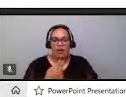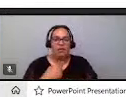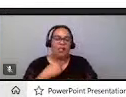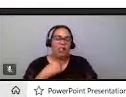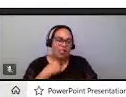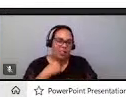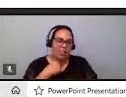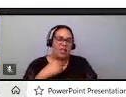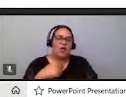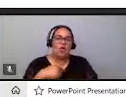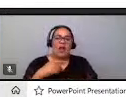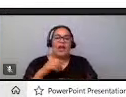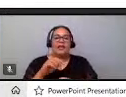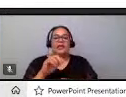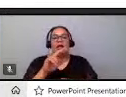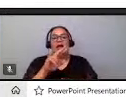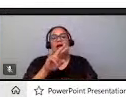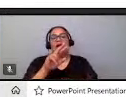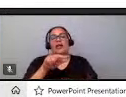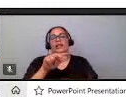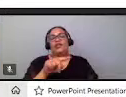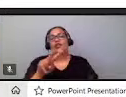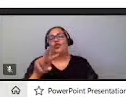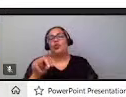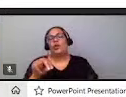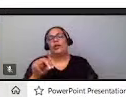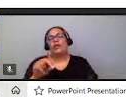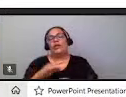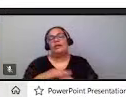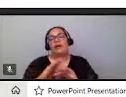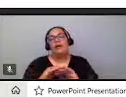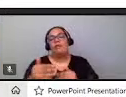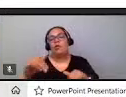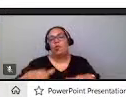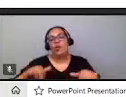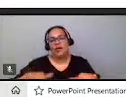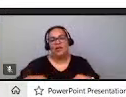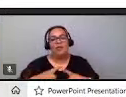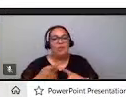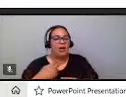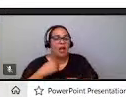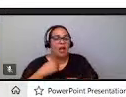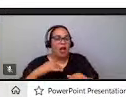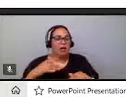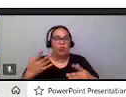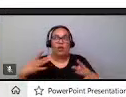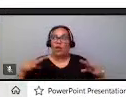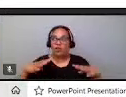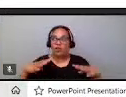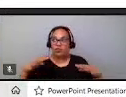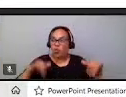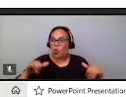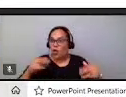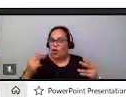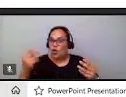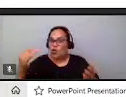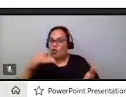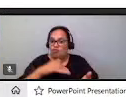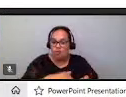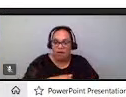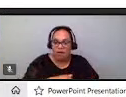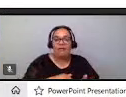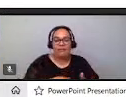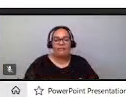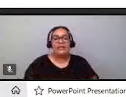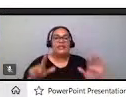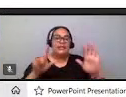it's an 18 to 20 monthly time so um in the meantime while we wait for the new ones um the